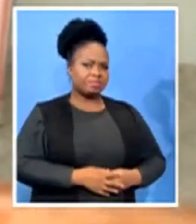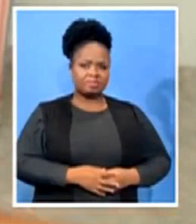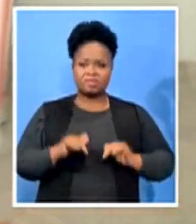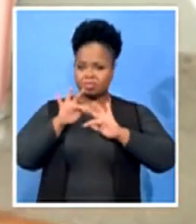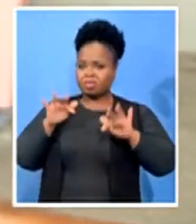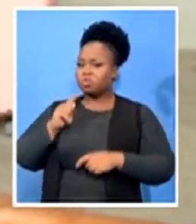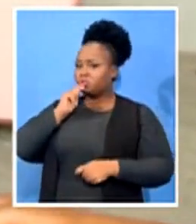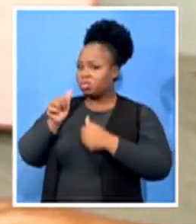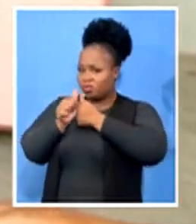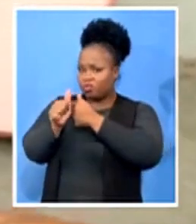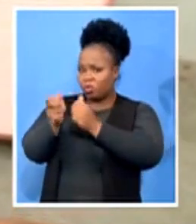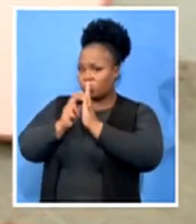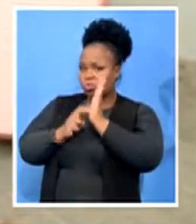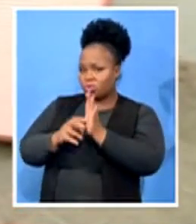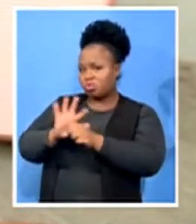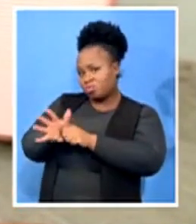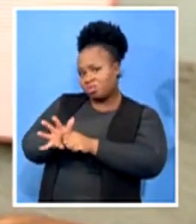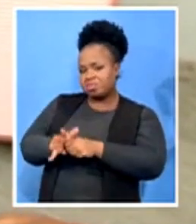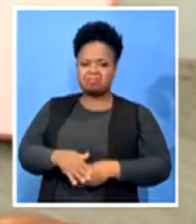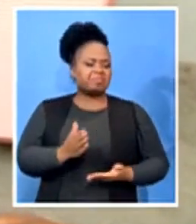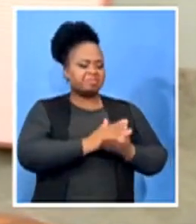Some of them are already the mask.